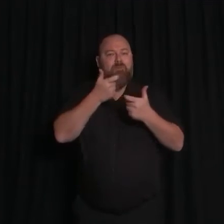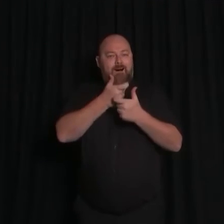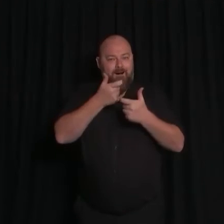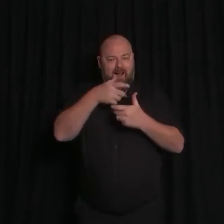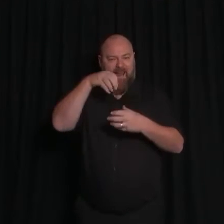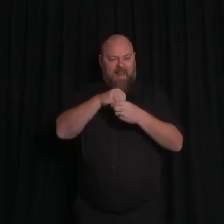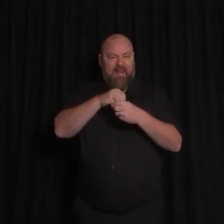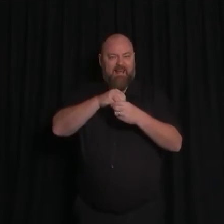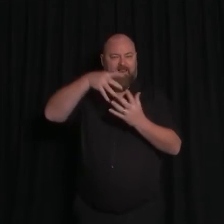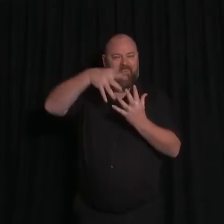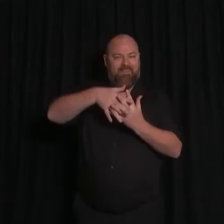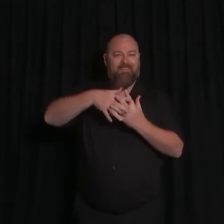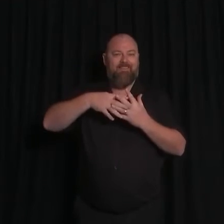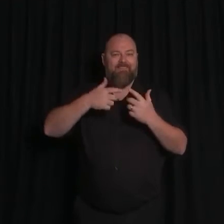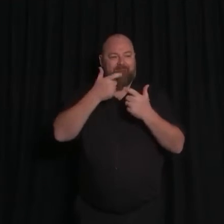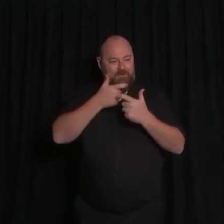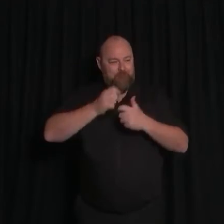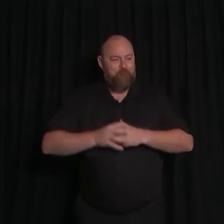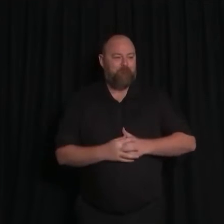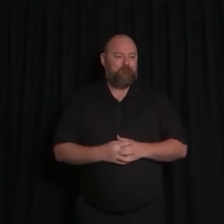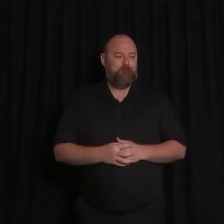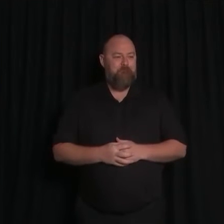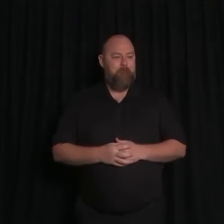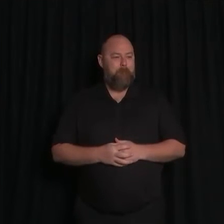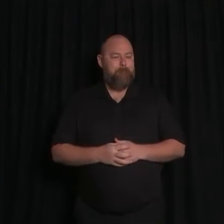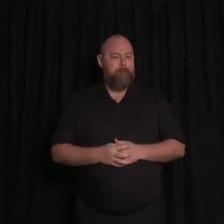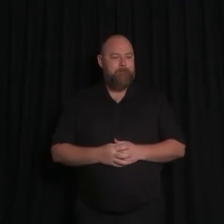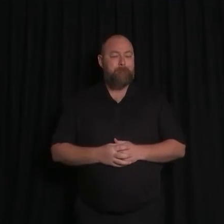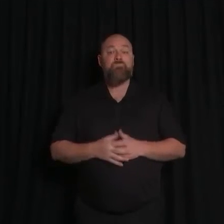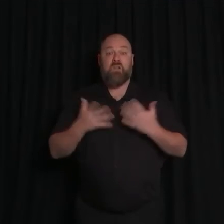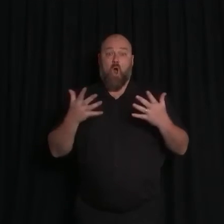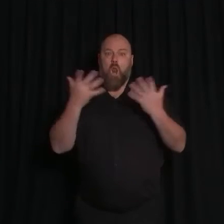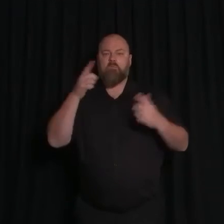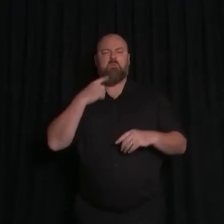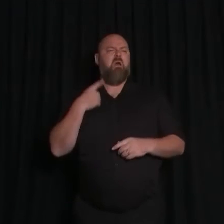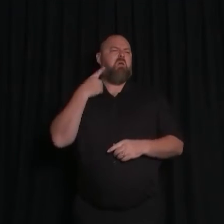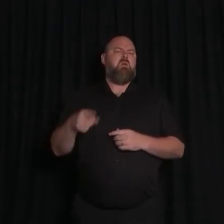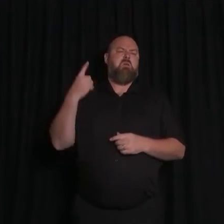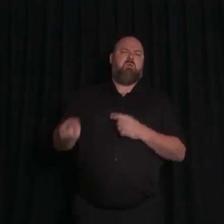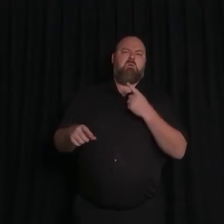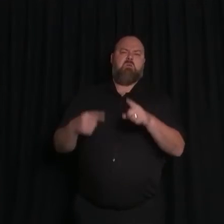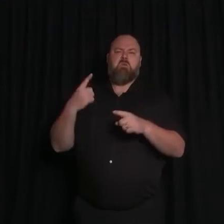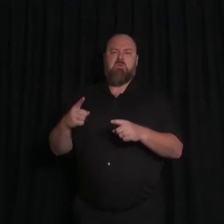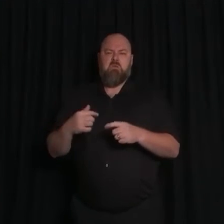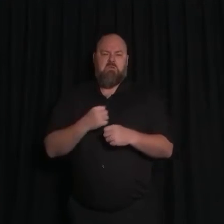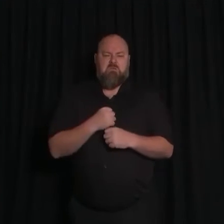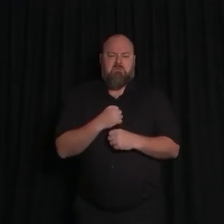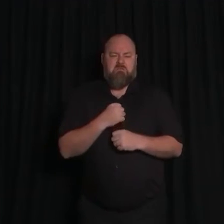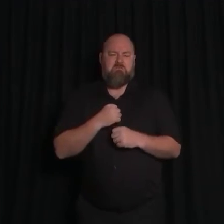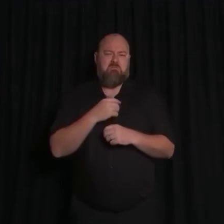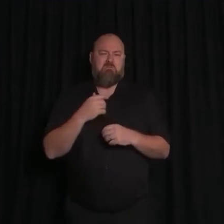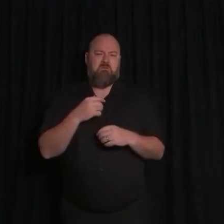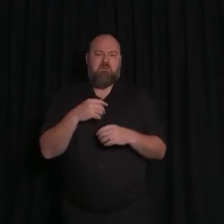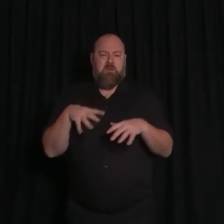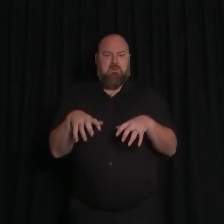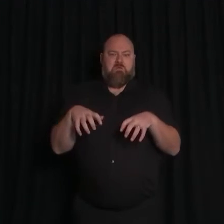confused and naysayers, because you can find yourself like, you'll be there like this, and then something's funny, you're like,